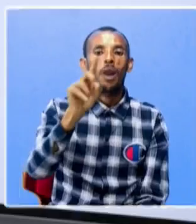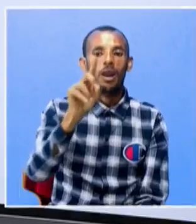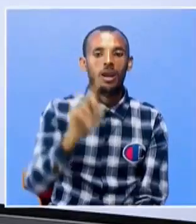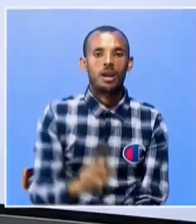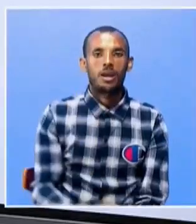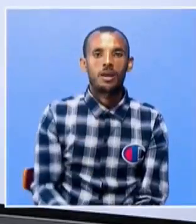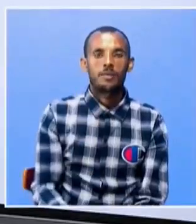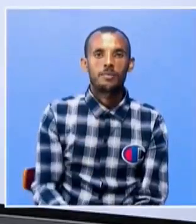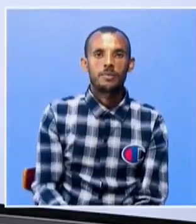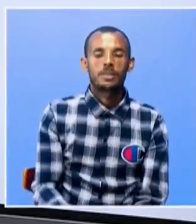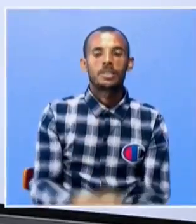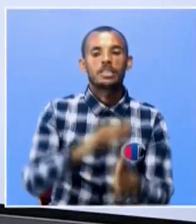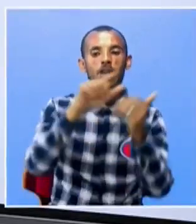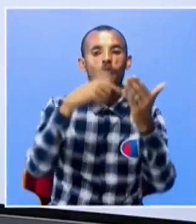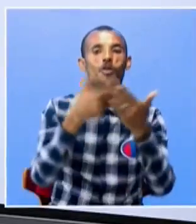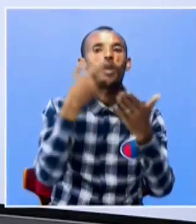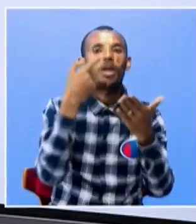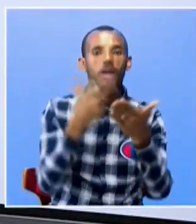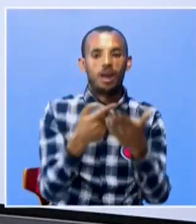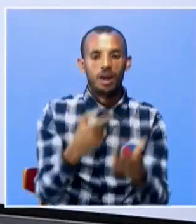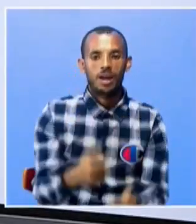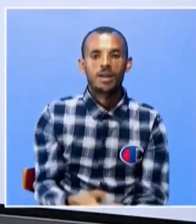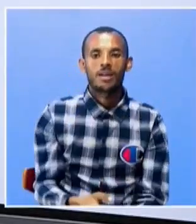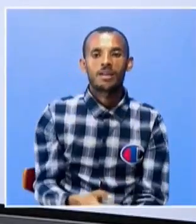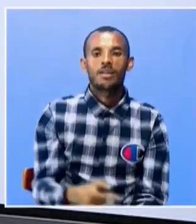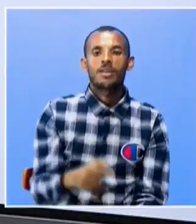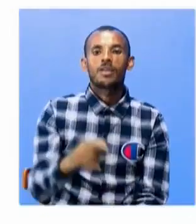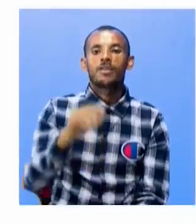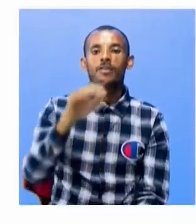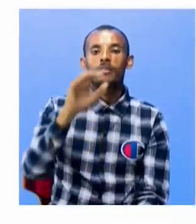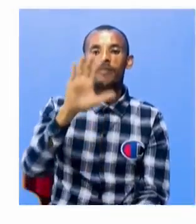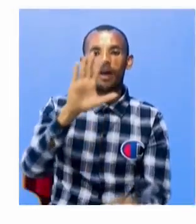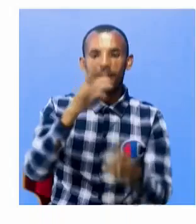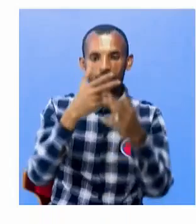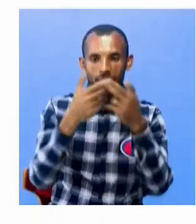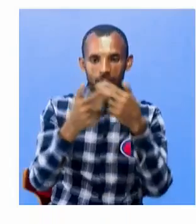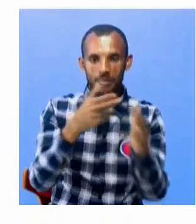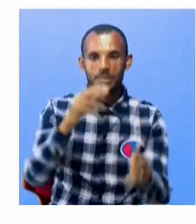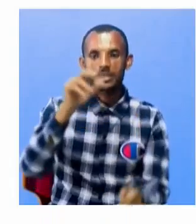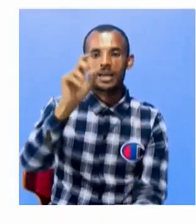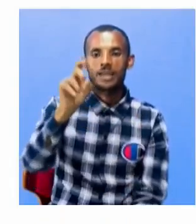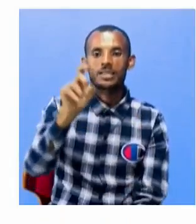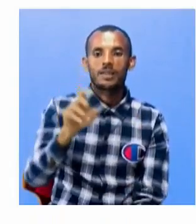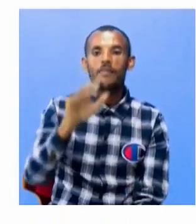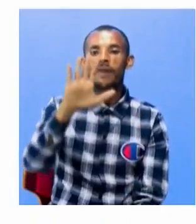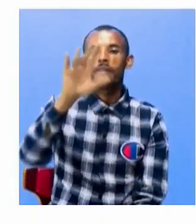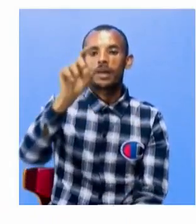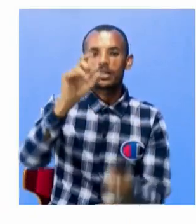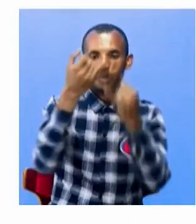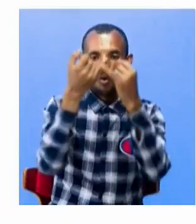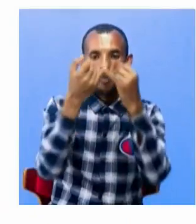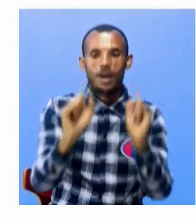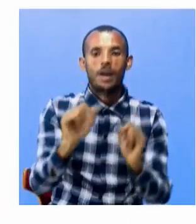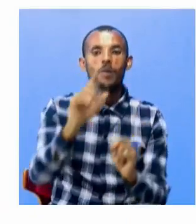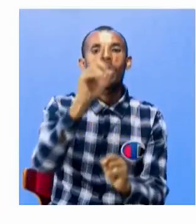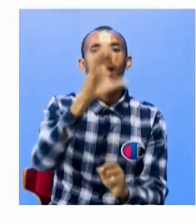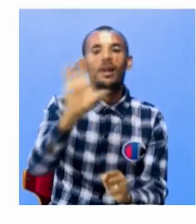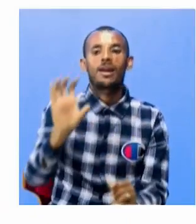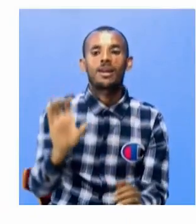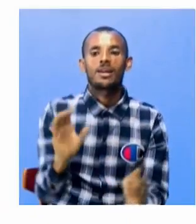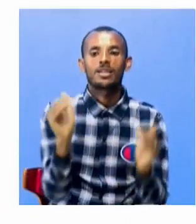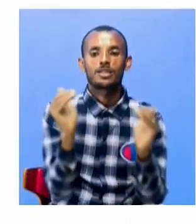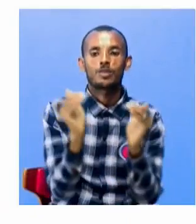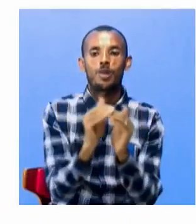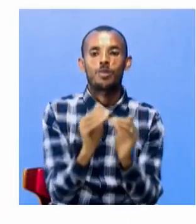21. Therefore here 5 times x, it is 5x over 100